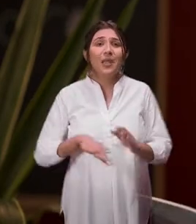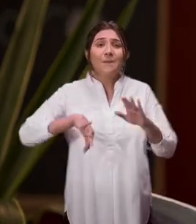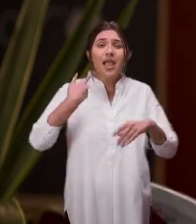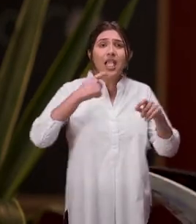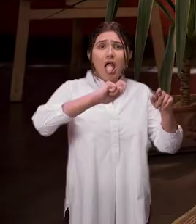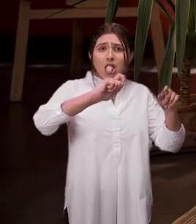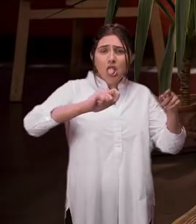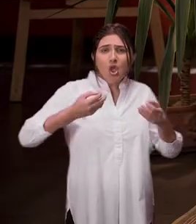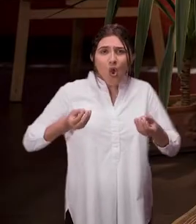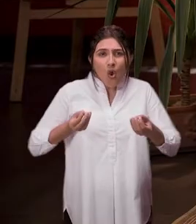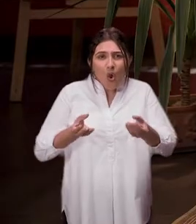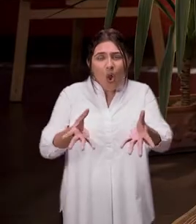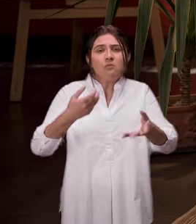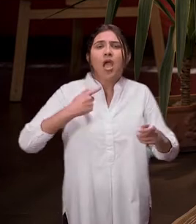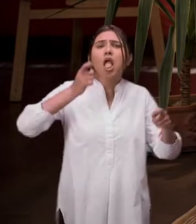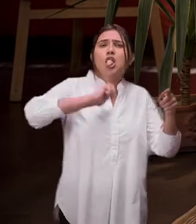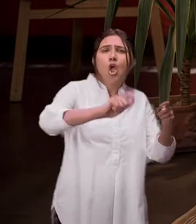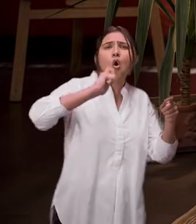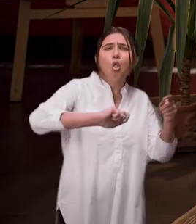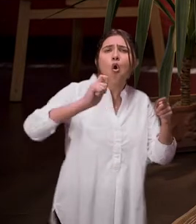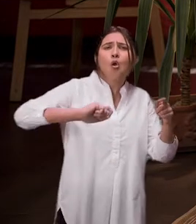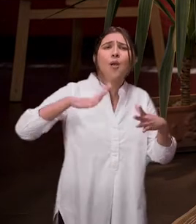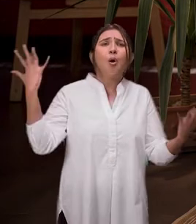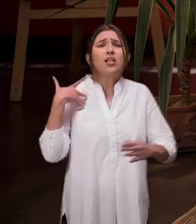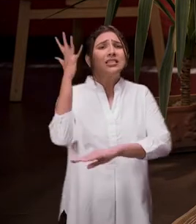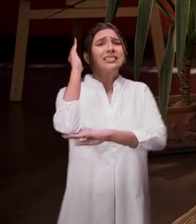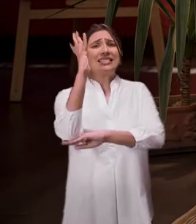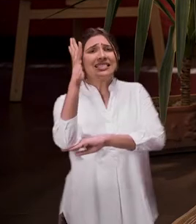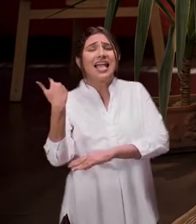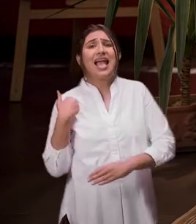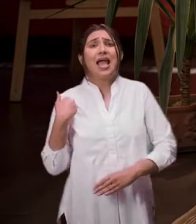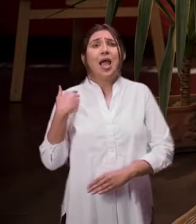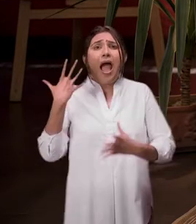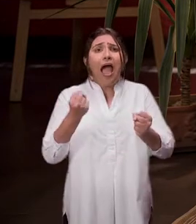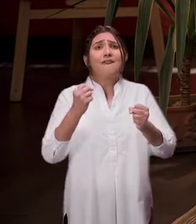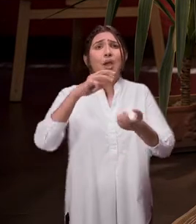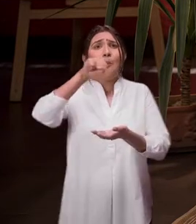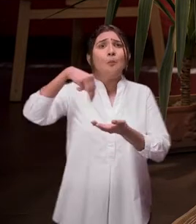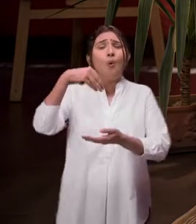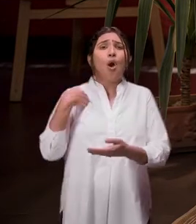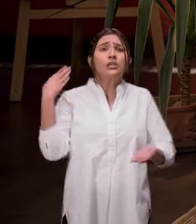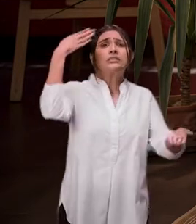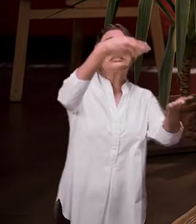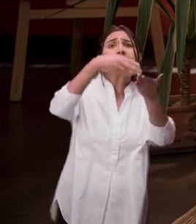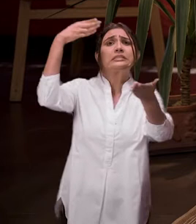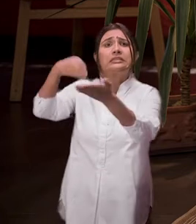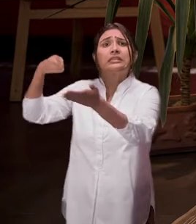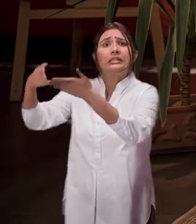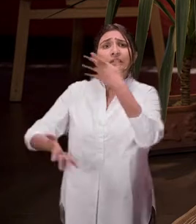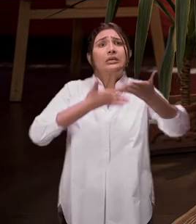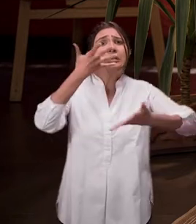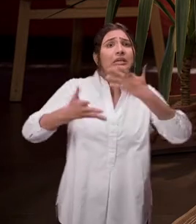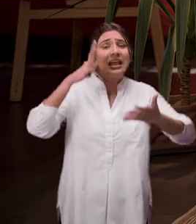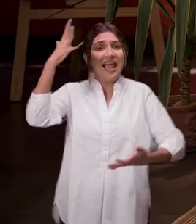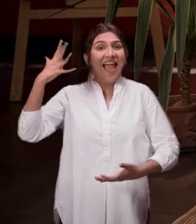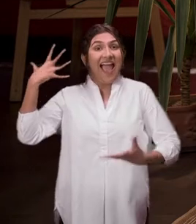uniform. Once I started writing, I didn't stop. I wrote speeches and traveled around my country